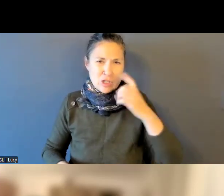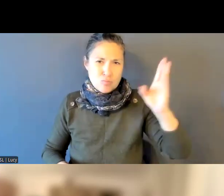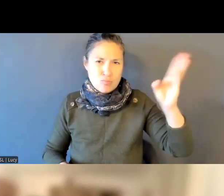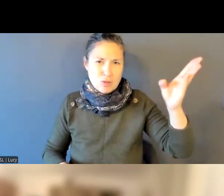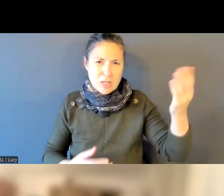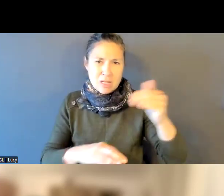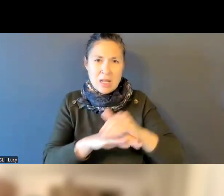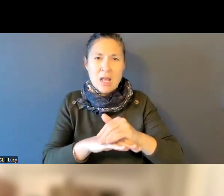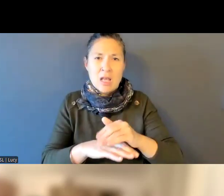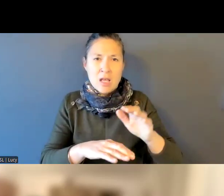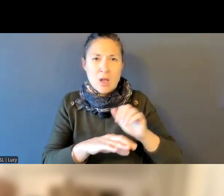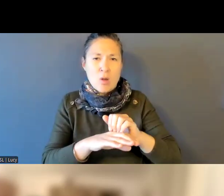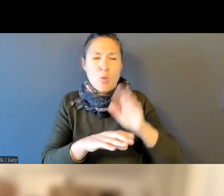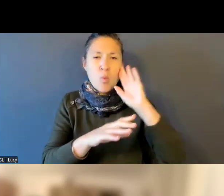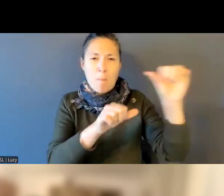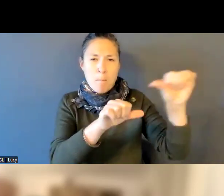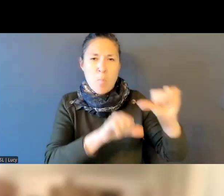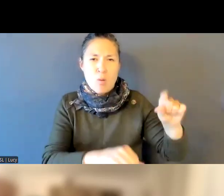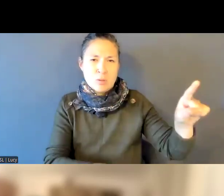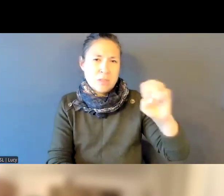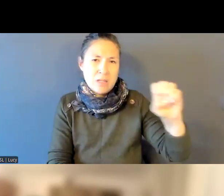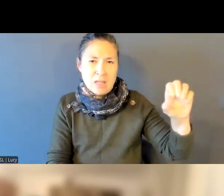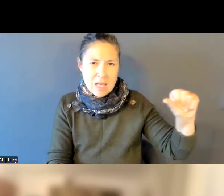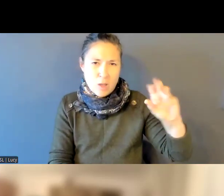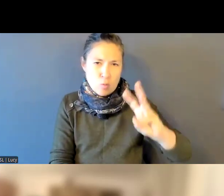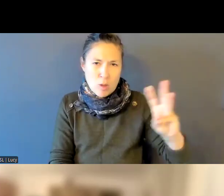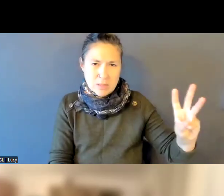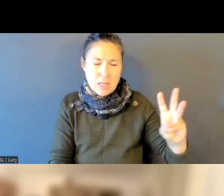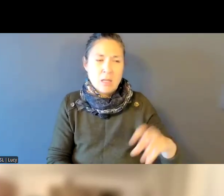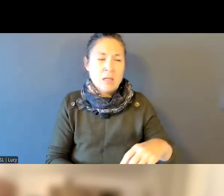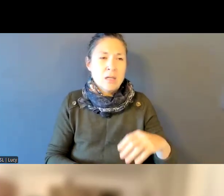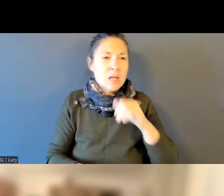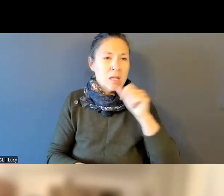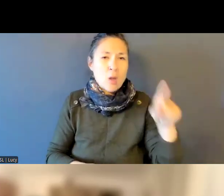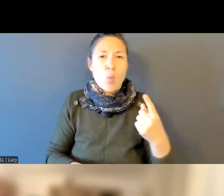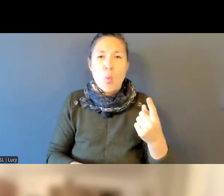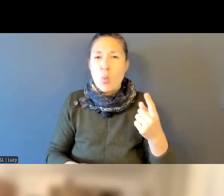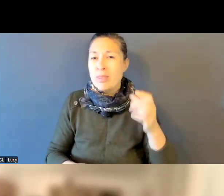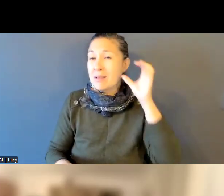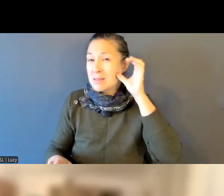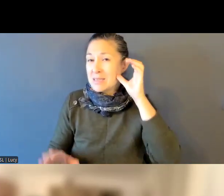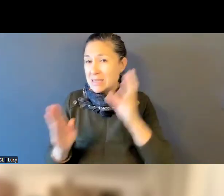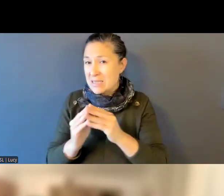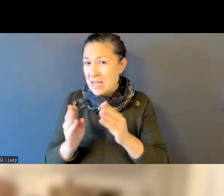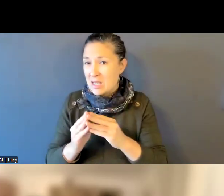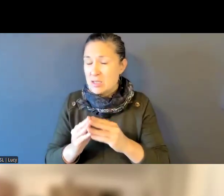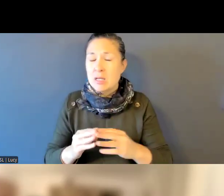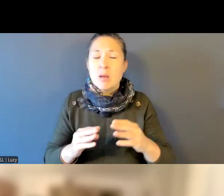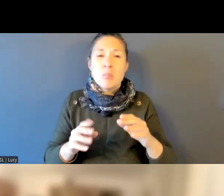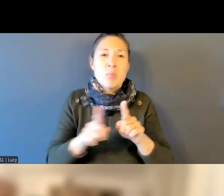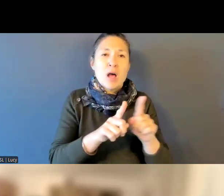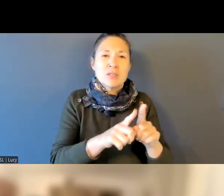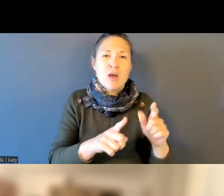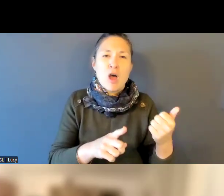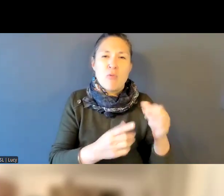to the EEA website. And in addition to the public listening sessions, there will be questions and sort of feedback form and a mechanism